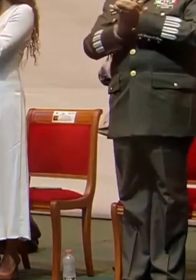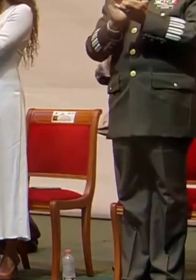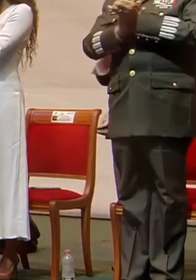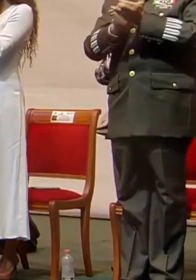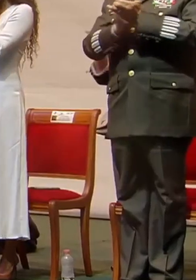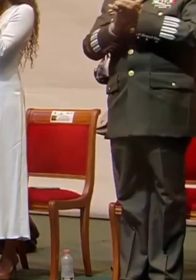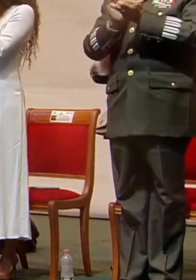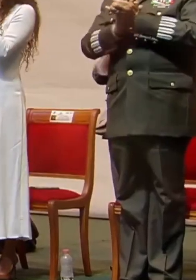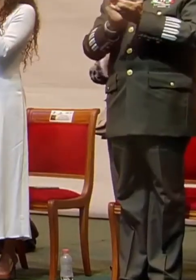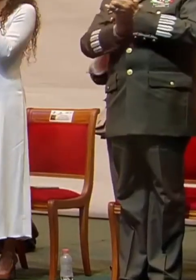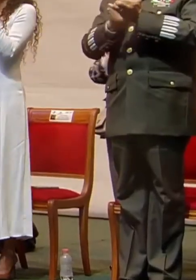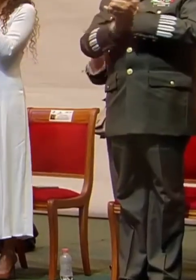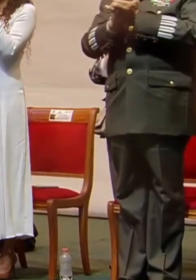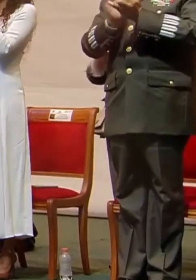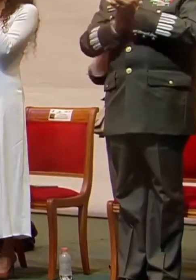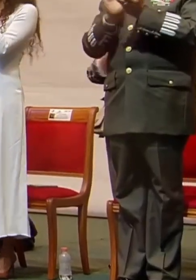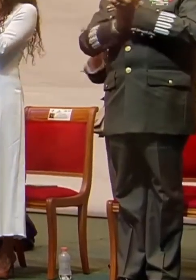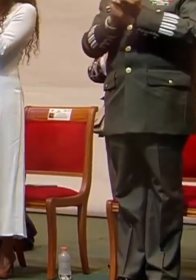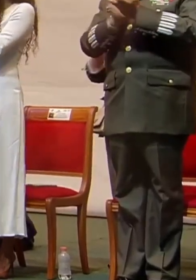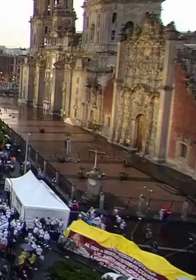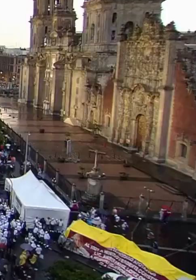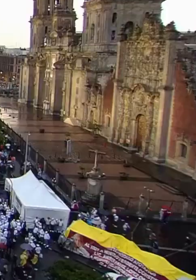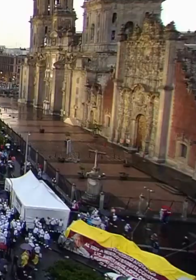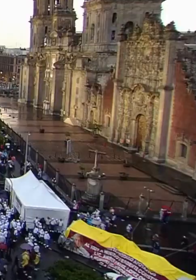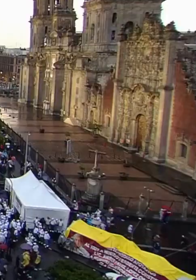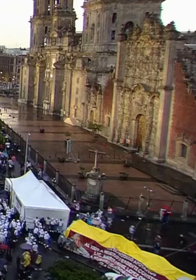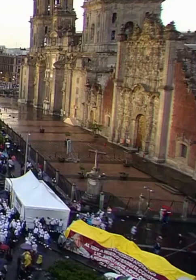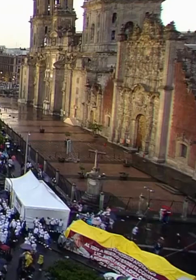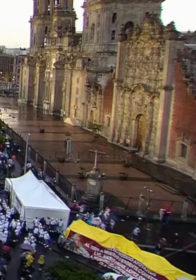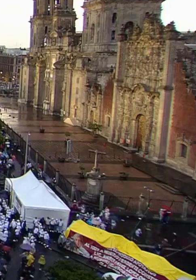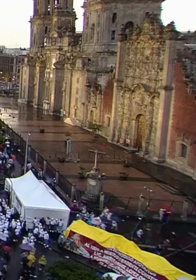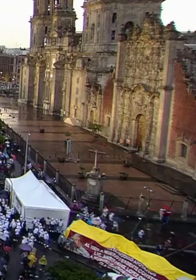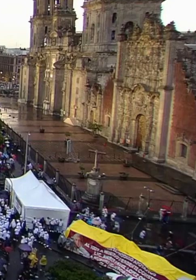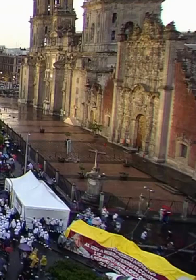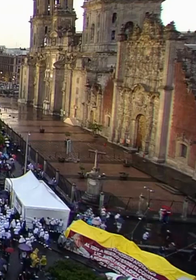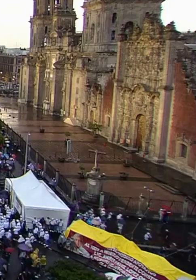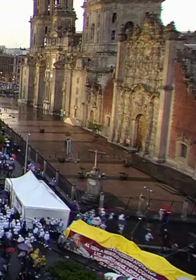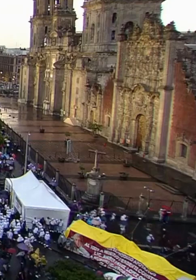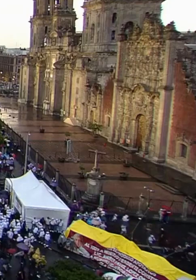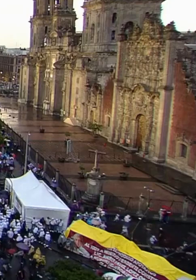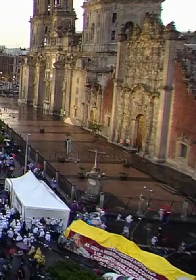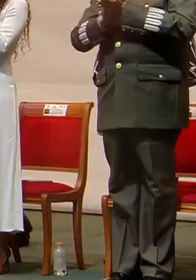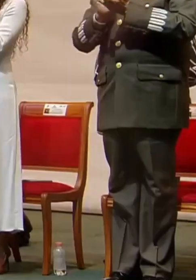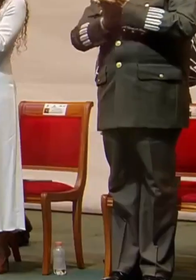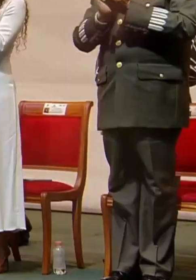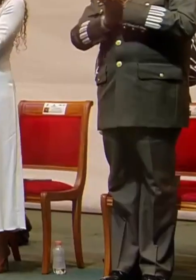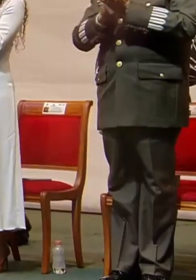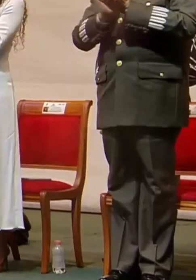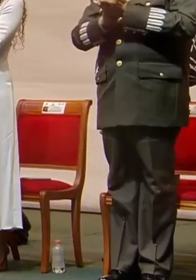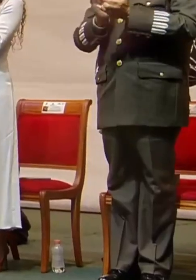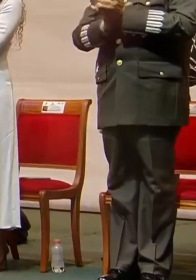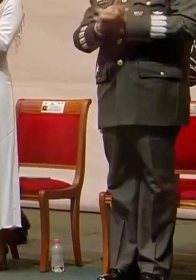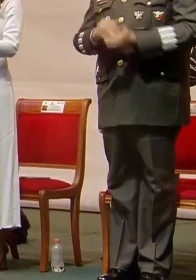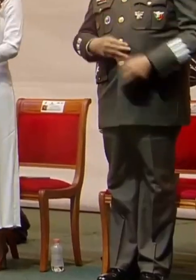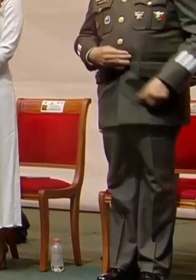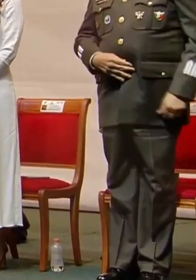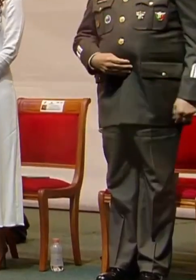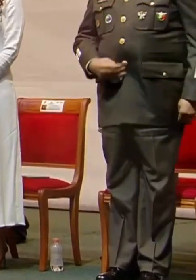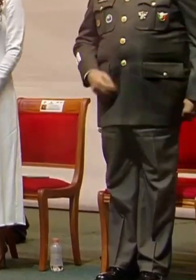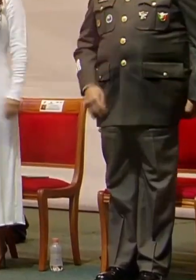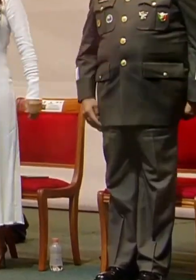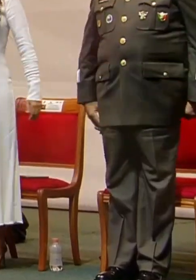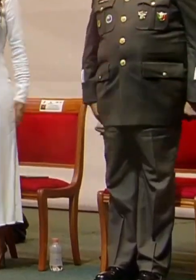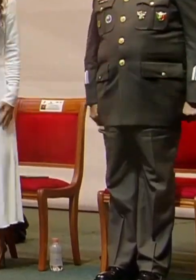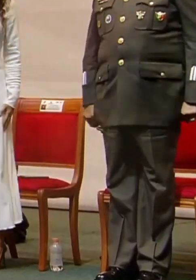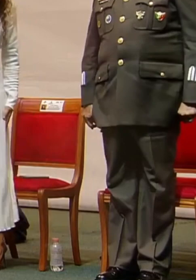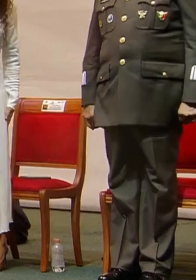You can hear the regular chant, Es un honor estar con Obrador. It is an honor to be with Obrador. Invitamos a